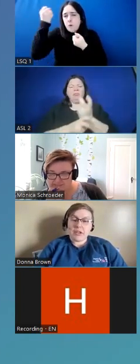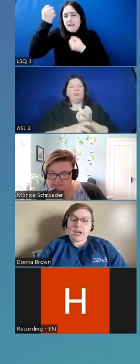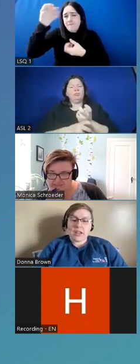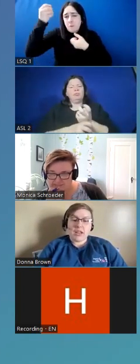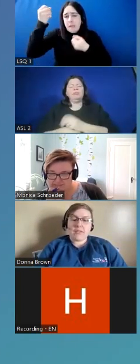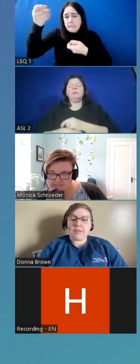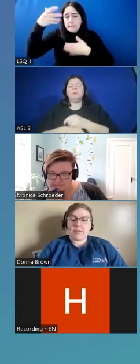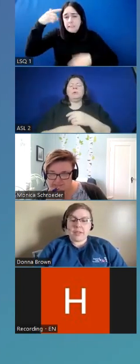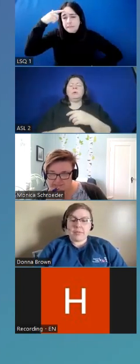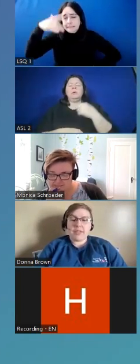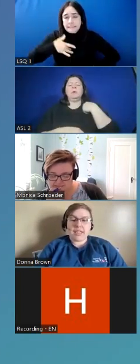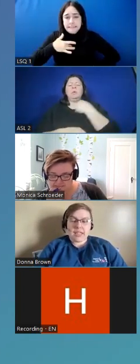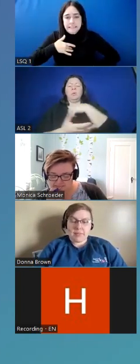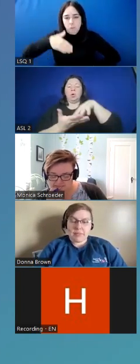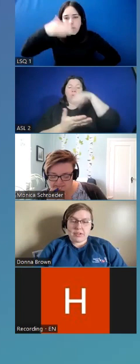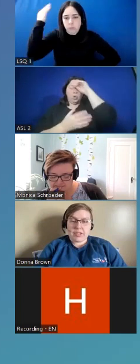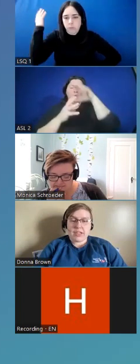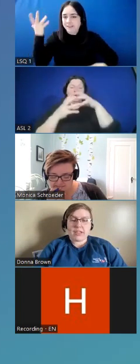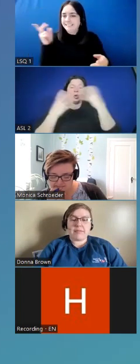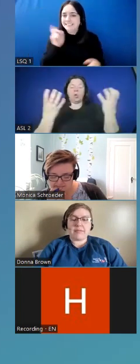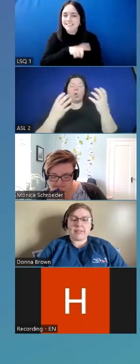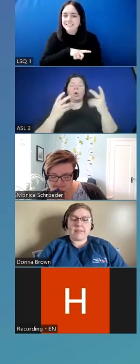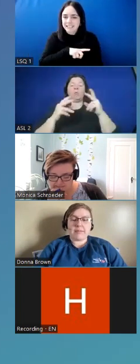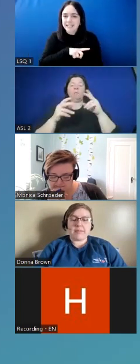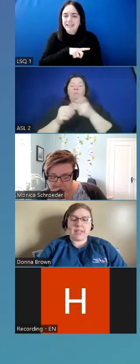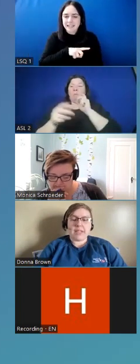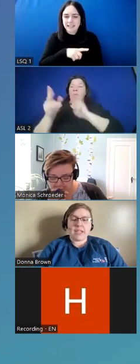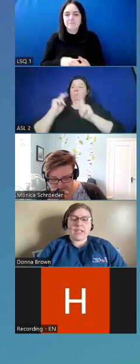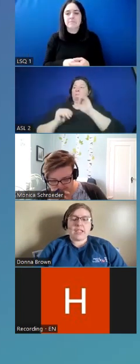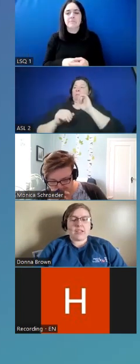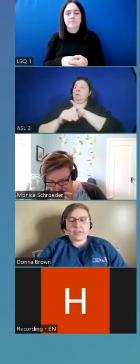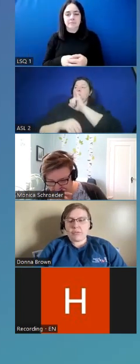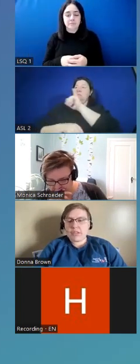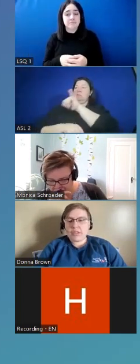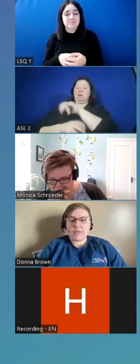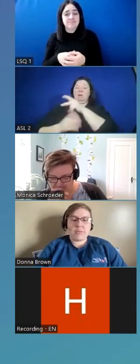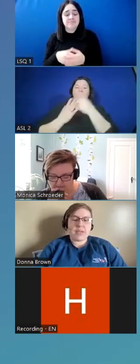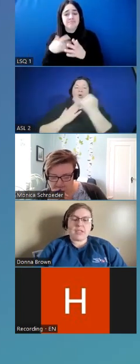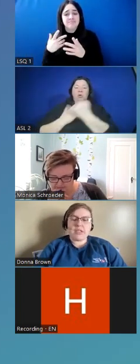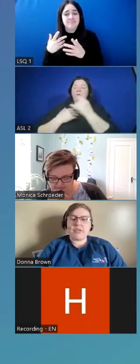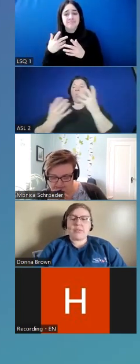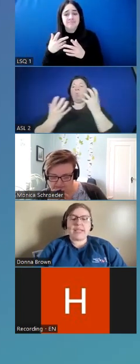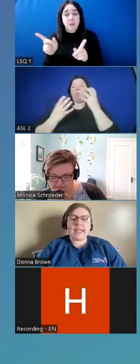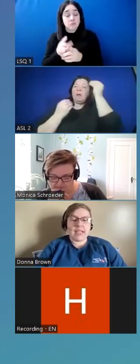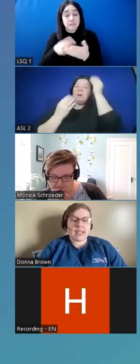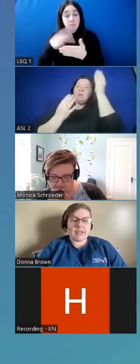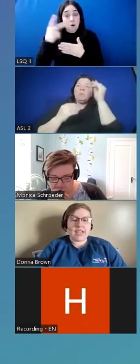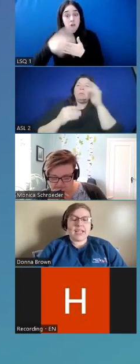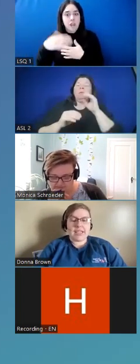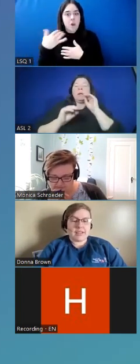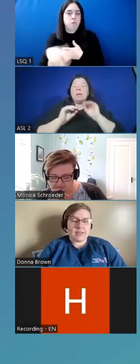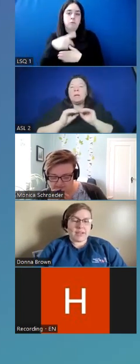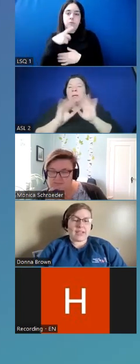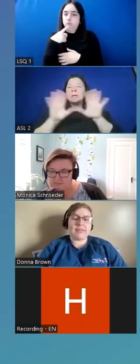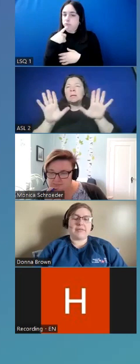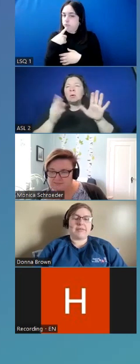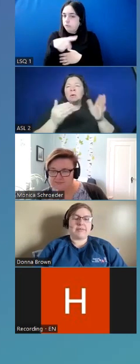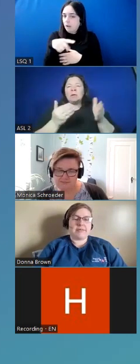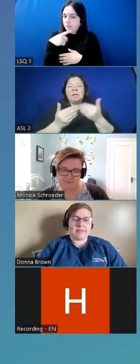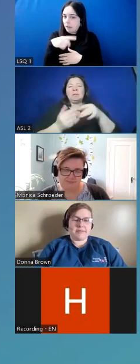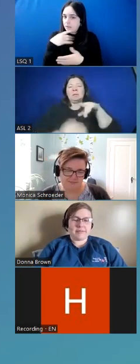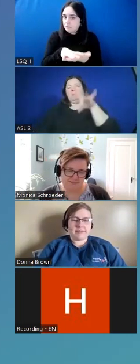We learned a lot from people in that project. They just wanted the information to be clear and easy to